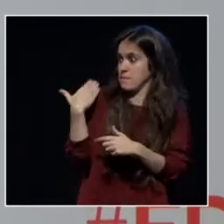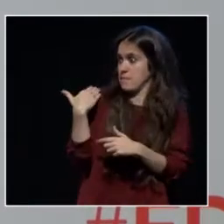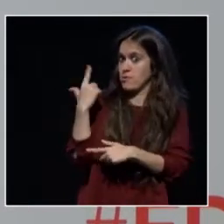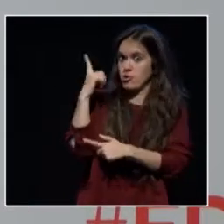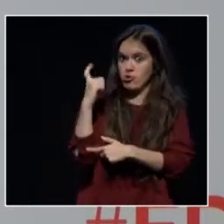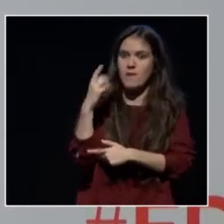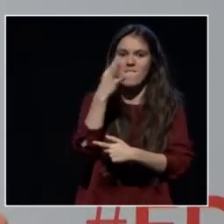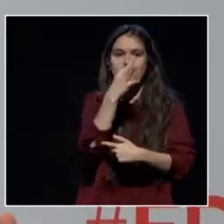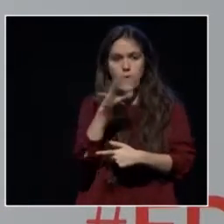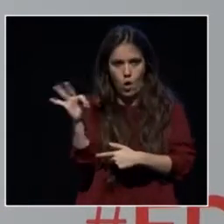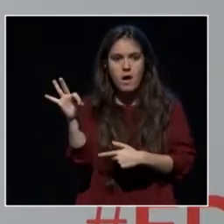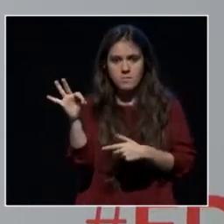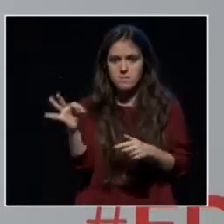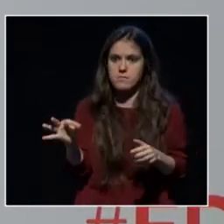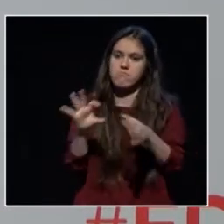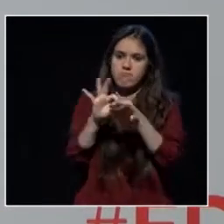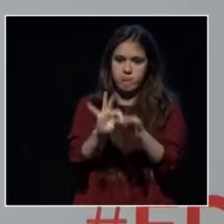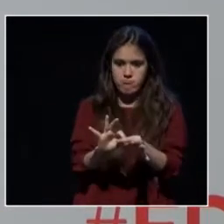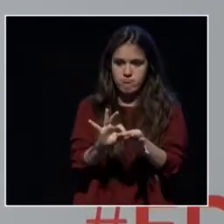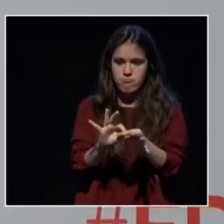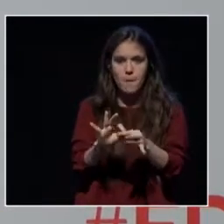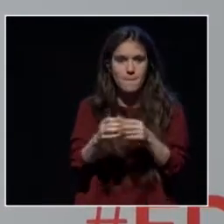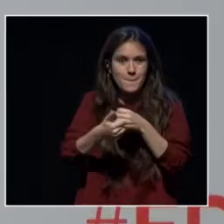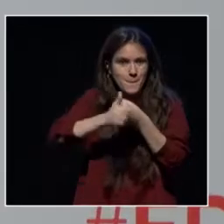France on potato.